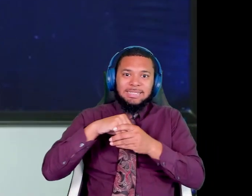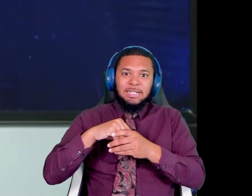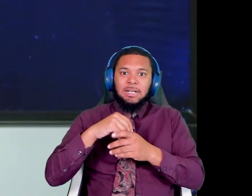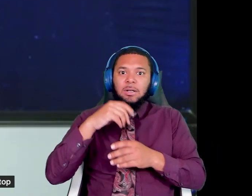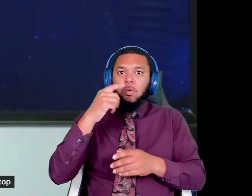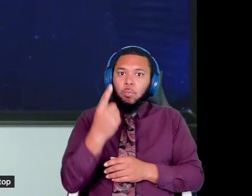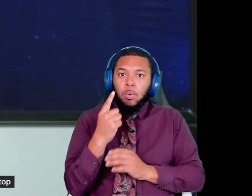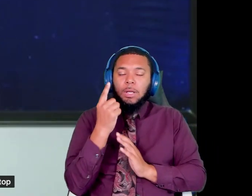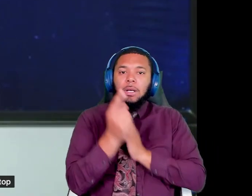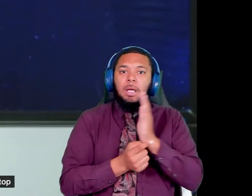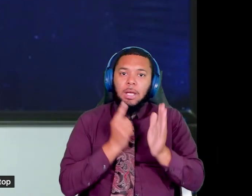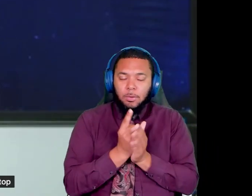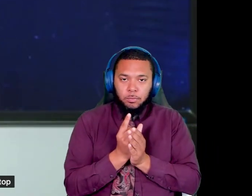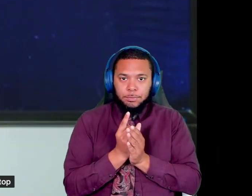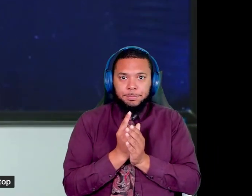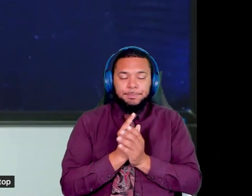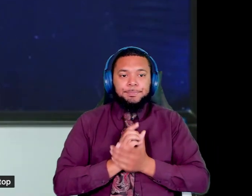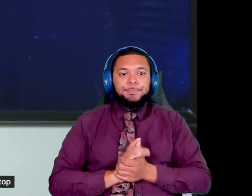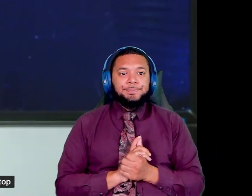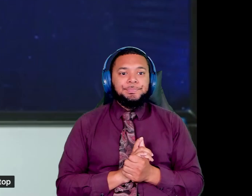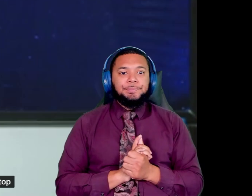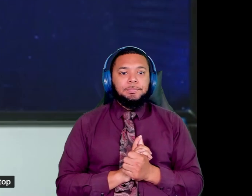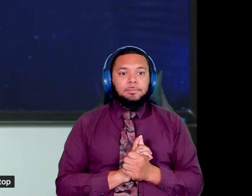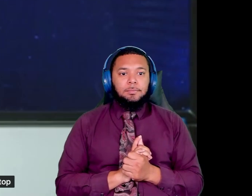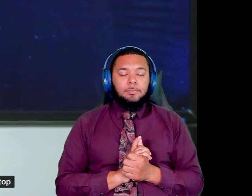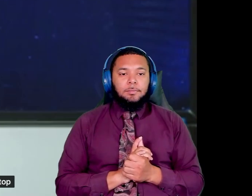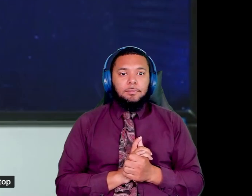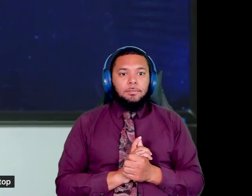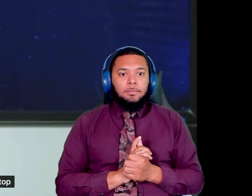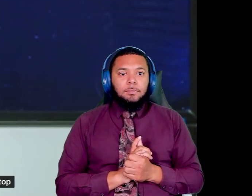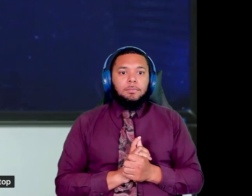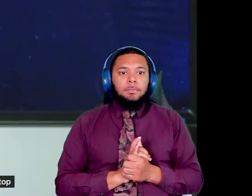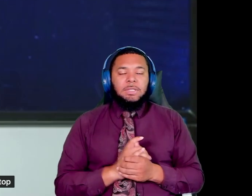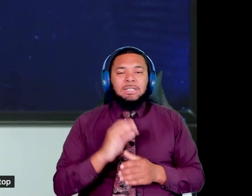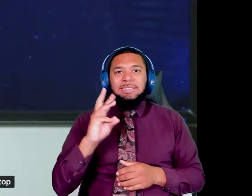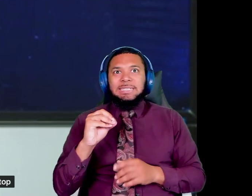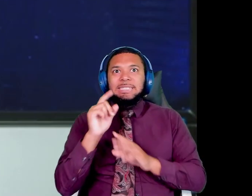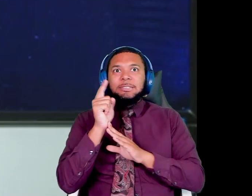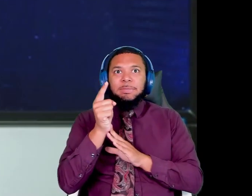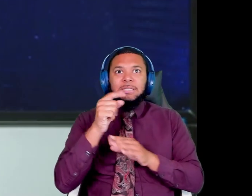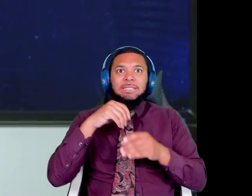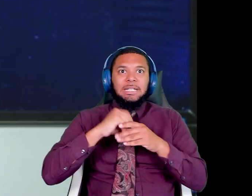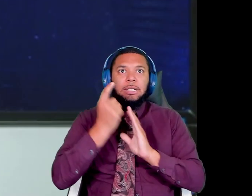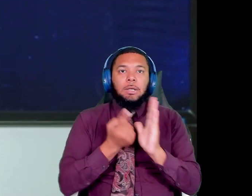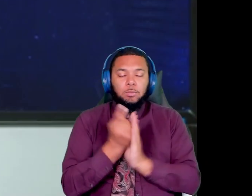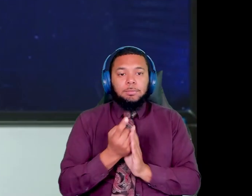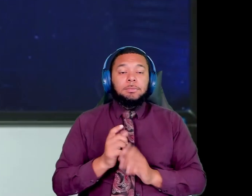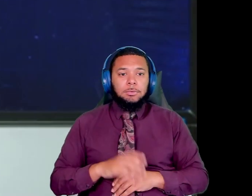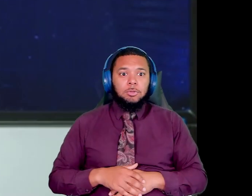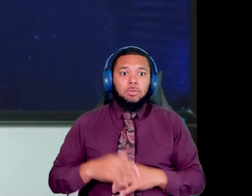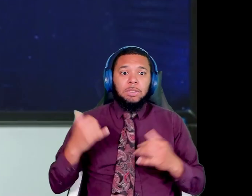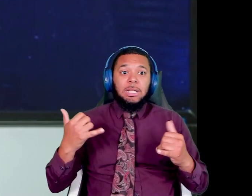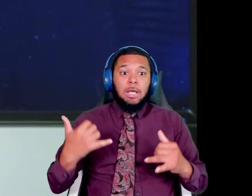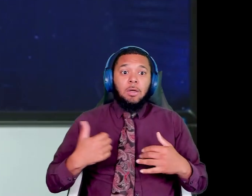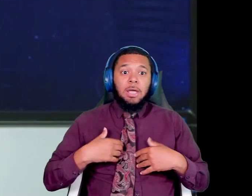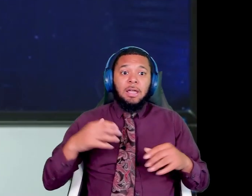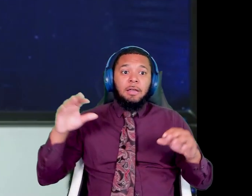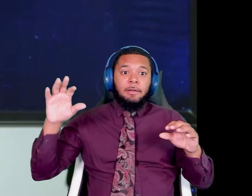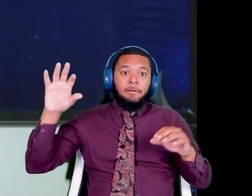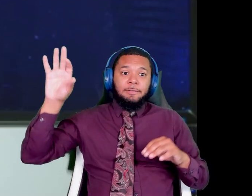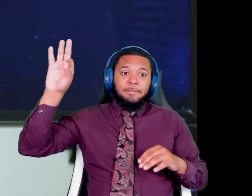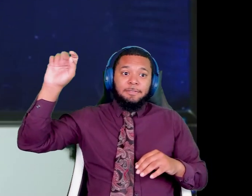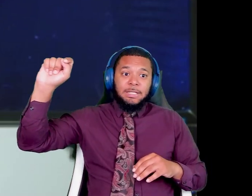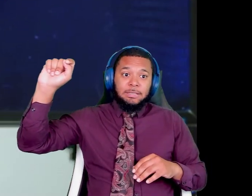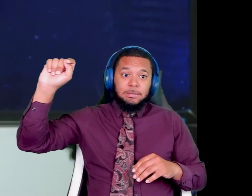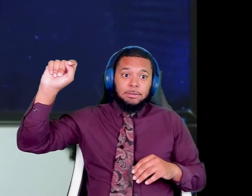will cancel, these seconds will cancel. So right now I have feet in the top and hours in the bottom.